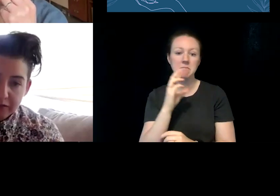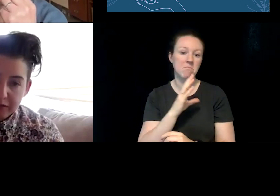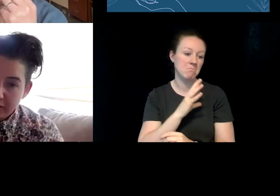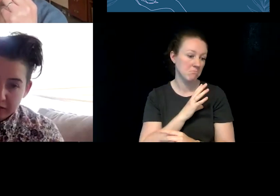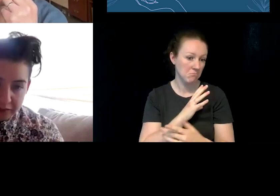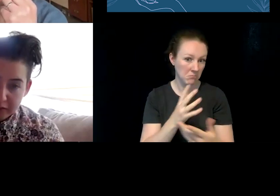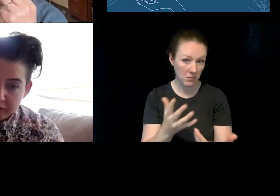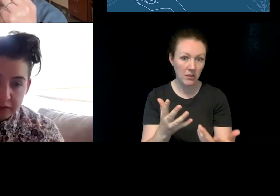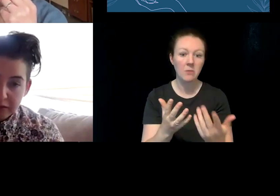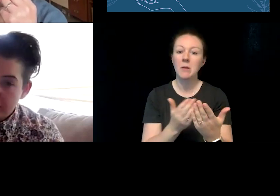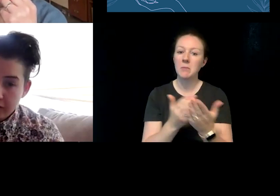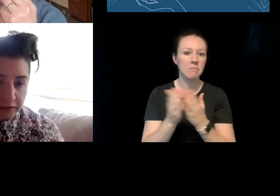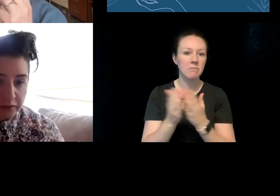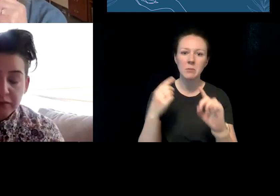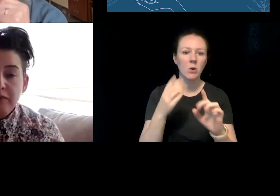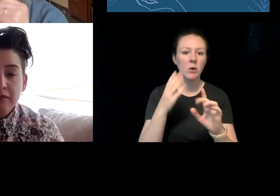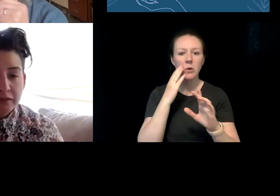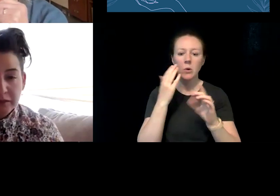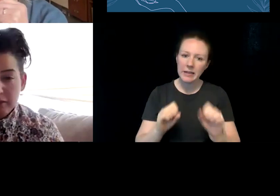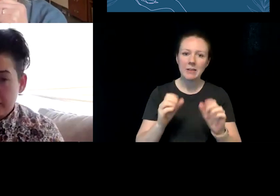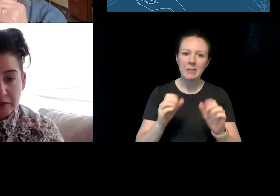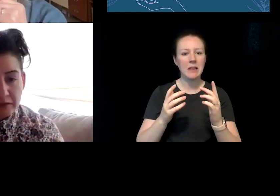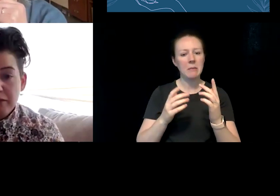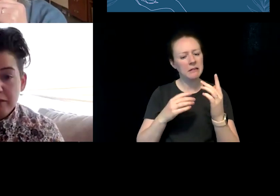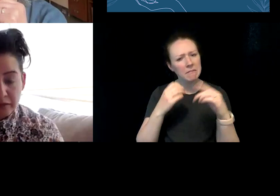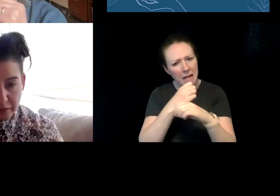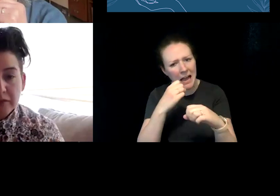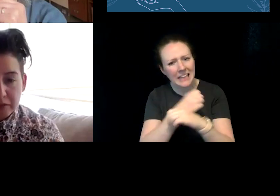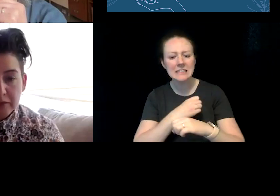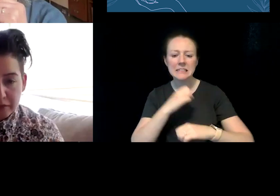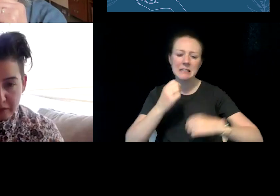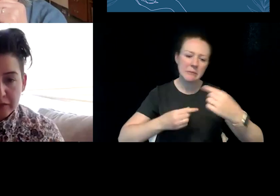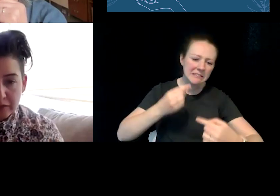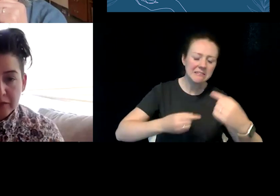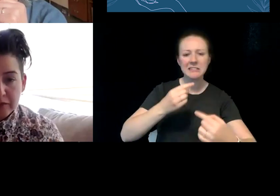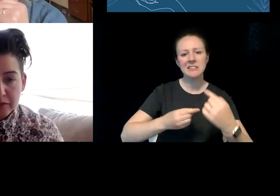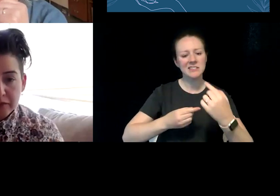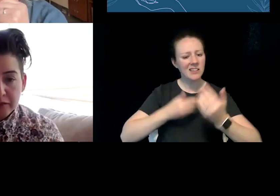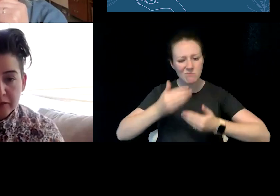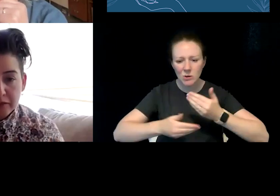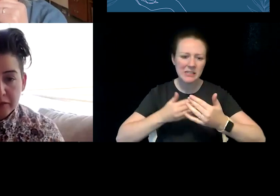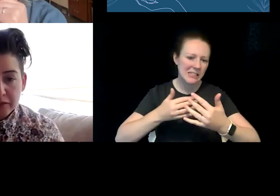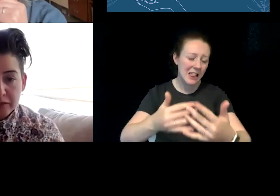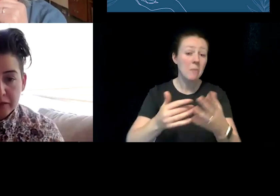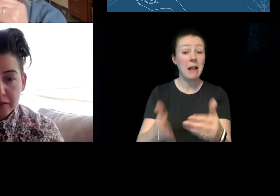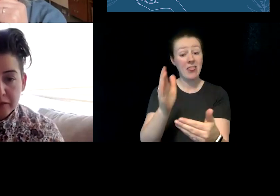afterwards, you shake hands. Great process, you know. And it's about that for me.